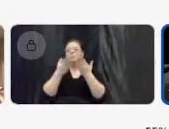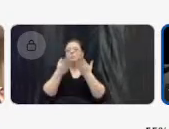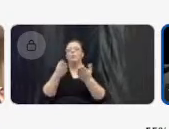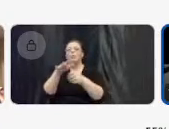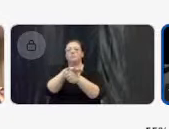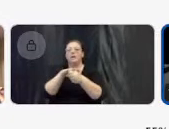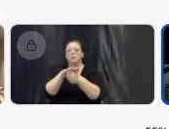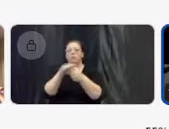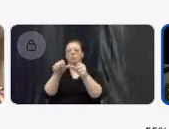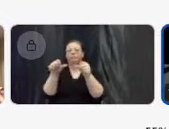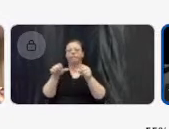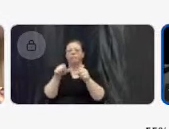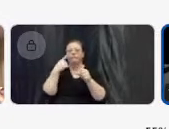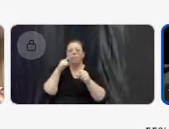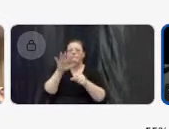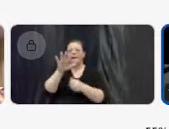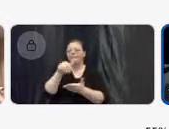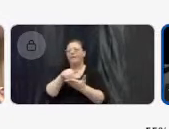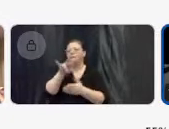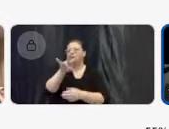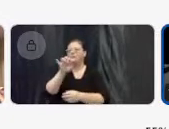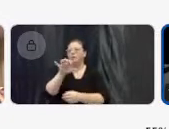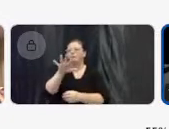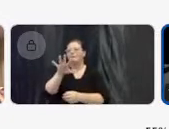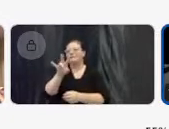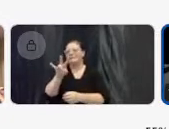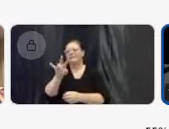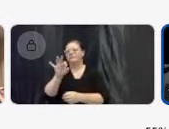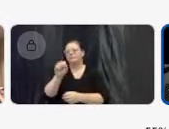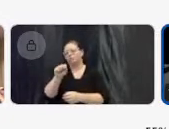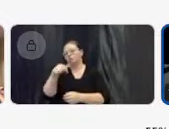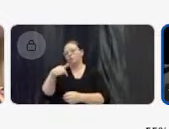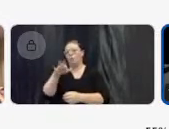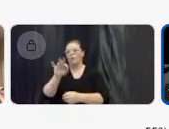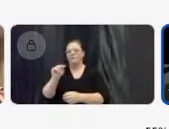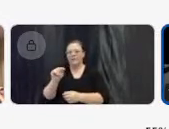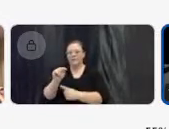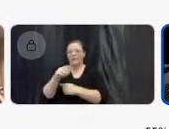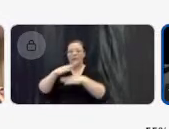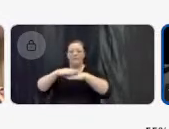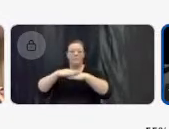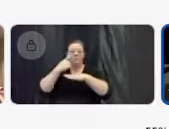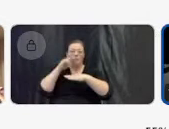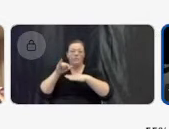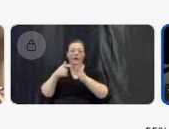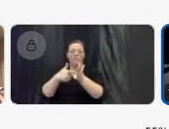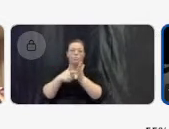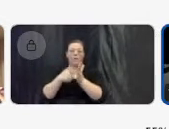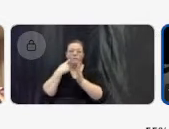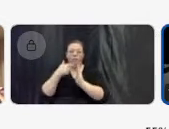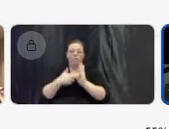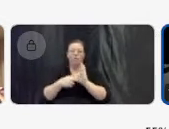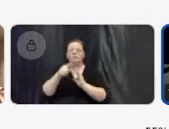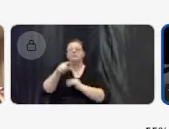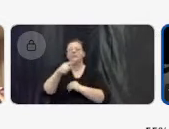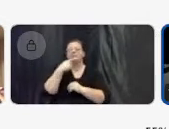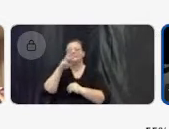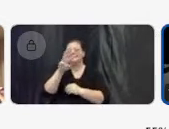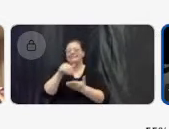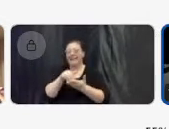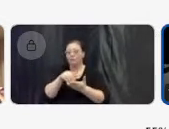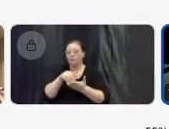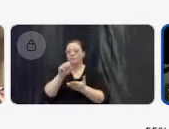area of 5,750 square feet. The minimum lot area required by the code is 6,000 square